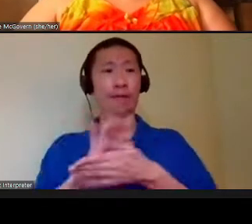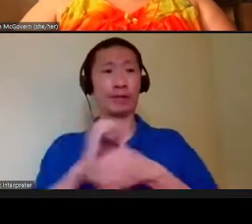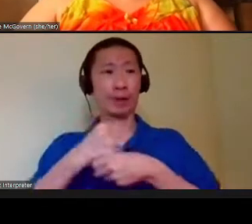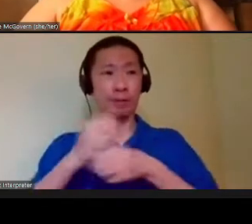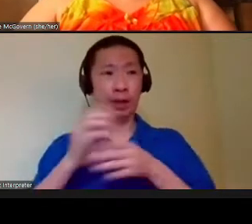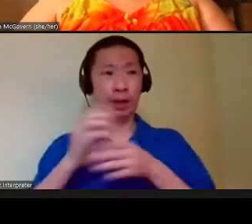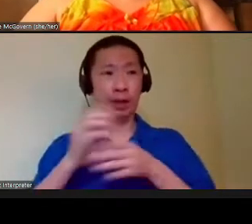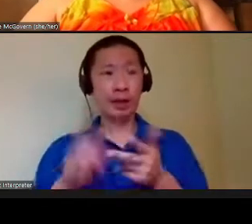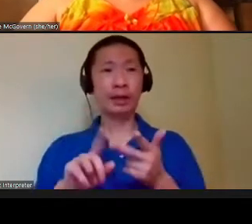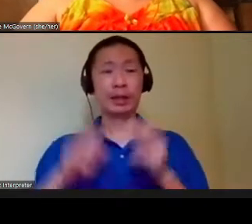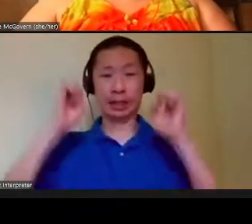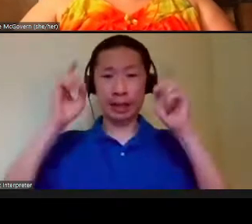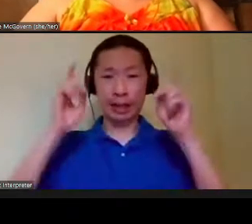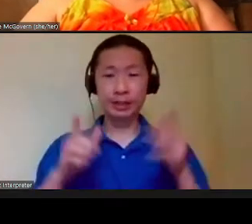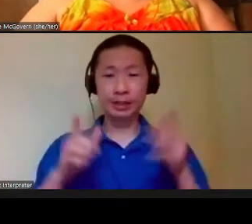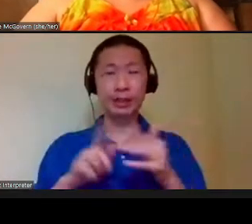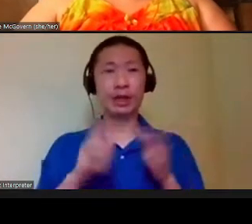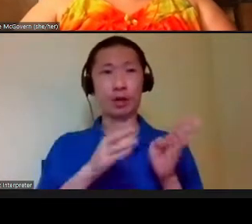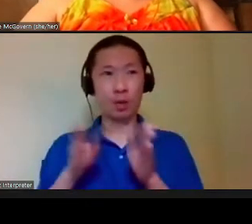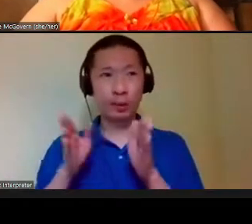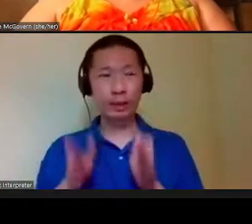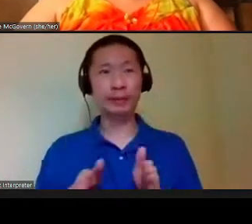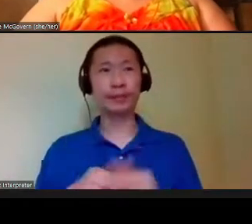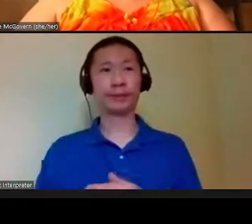an educator, and an organizer.